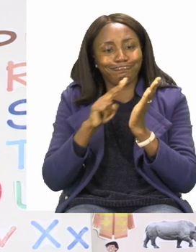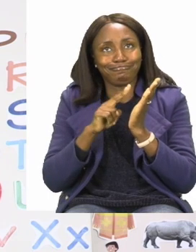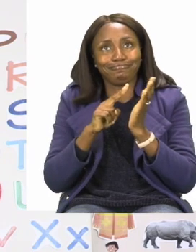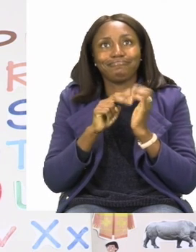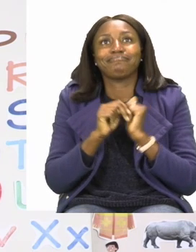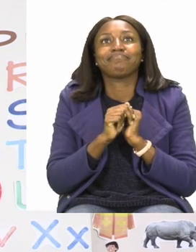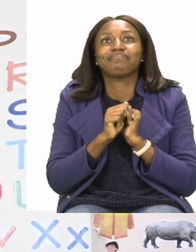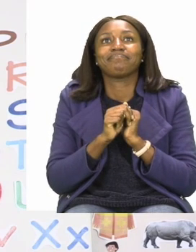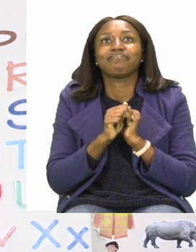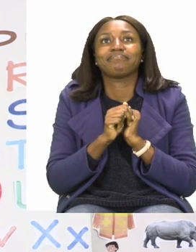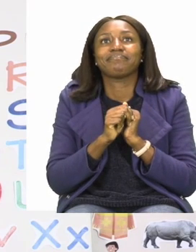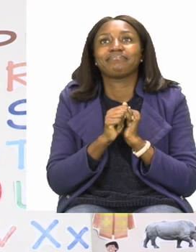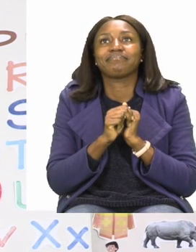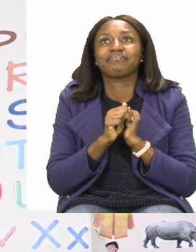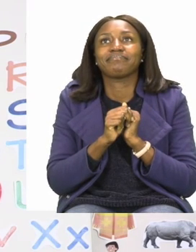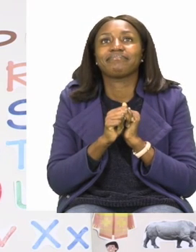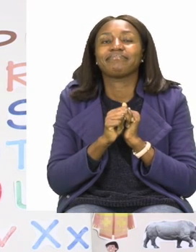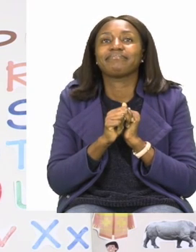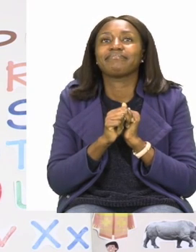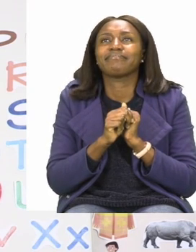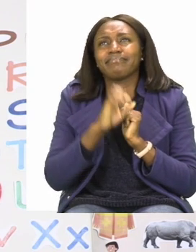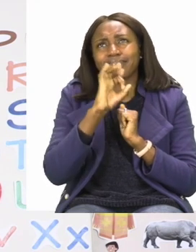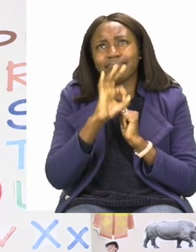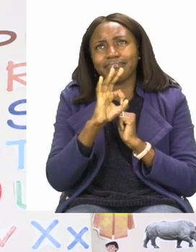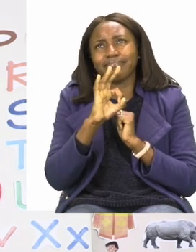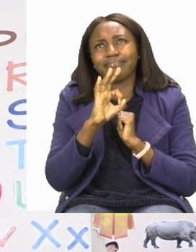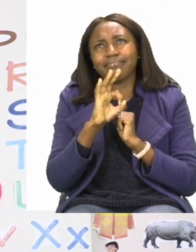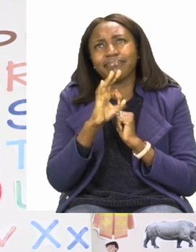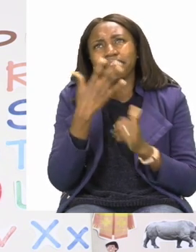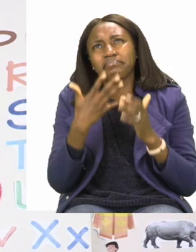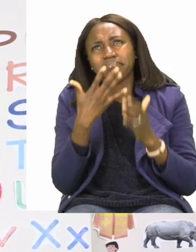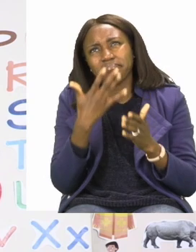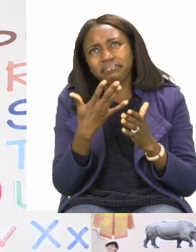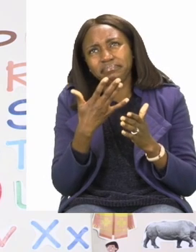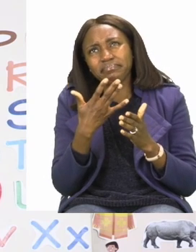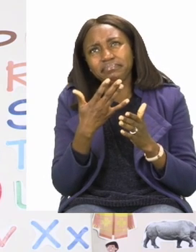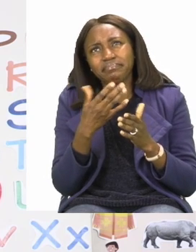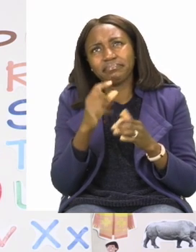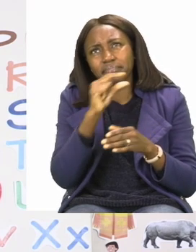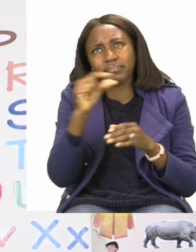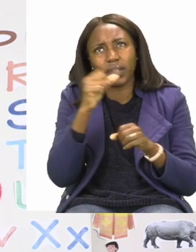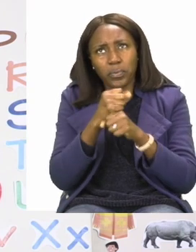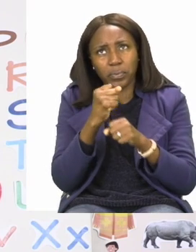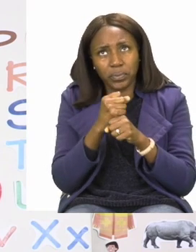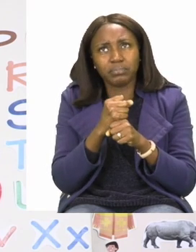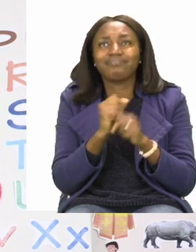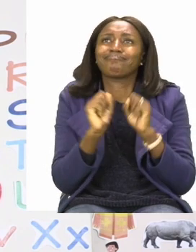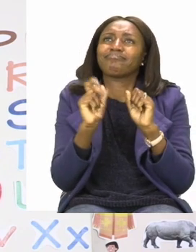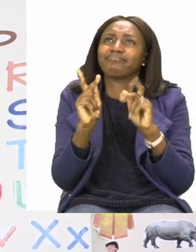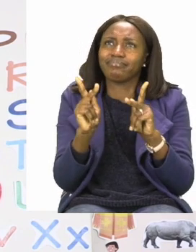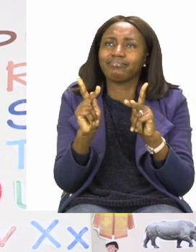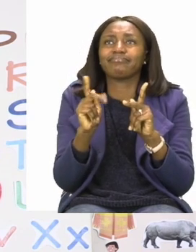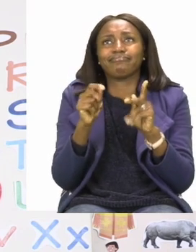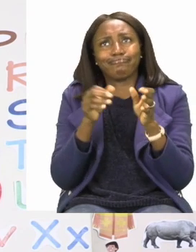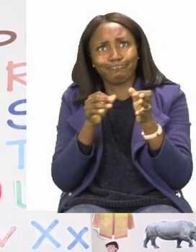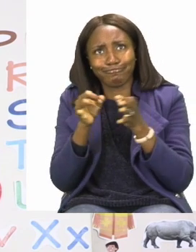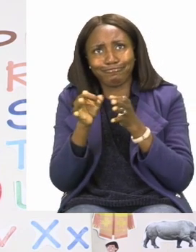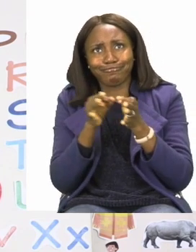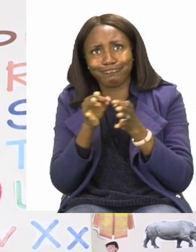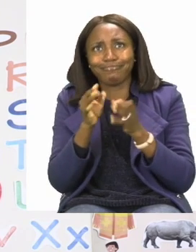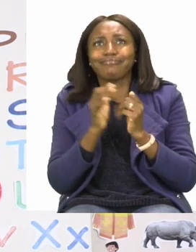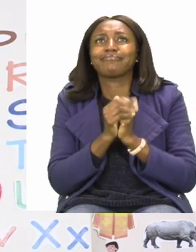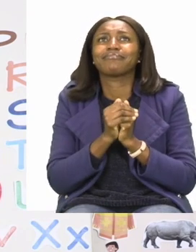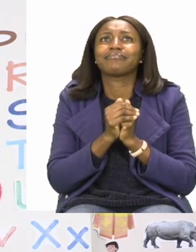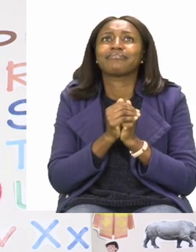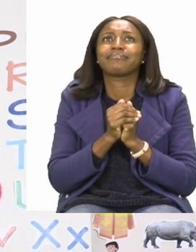together. After that, if there are some words that are a bit difficult, that's okay too. I am going to explain them. So let